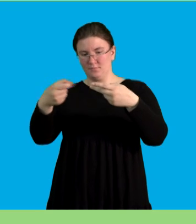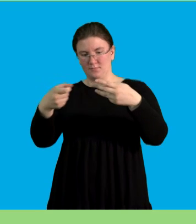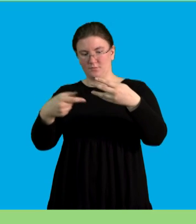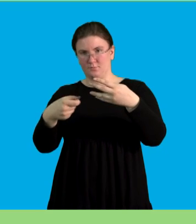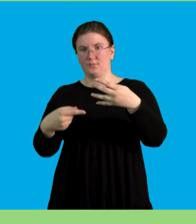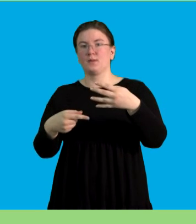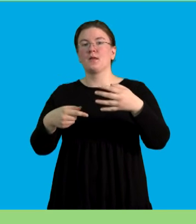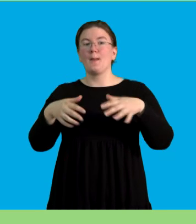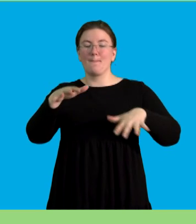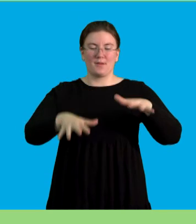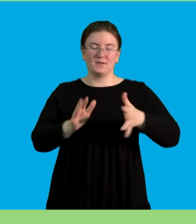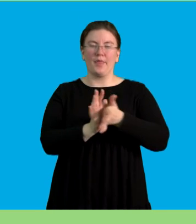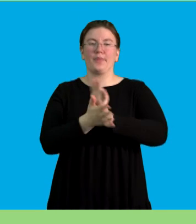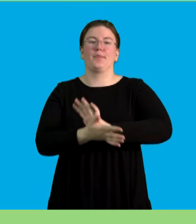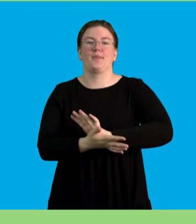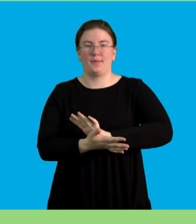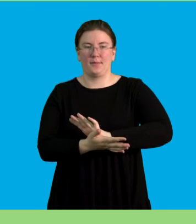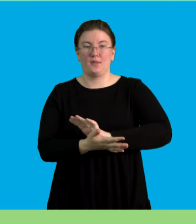an ecosystem.